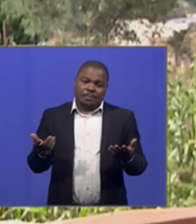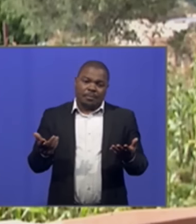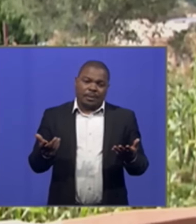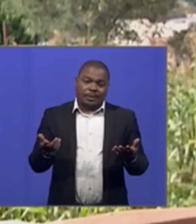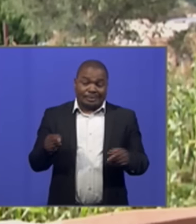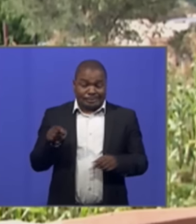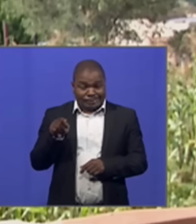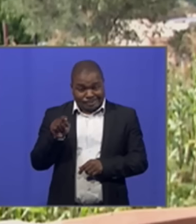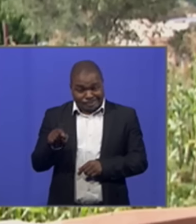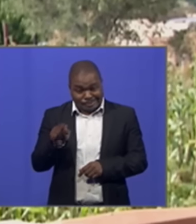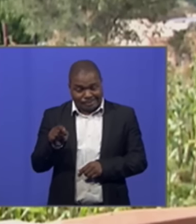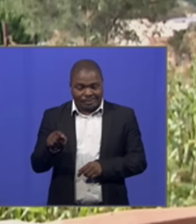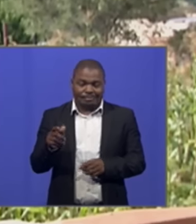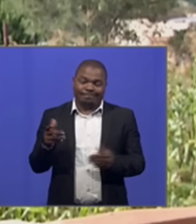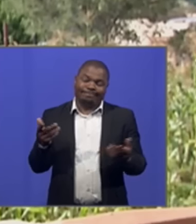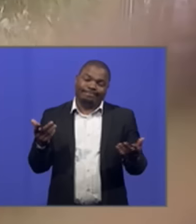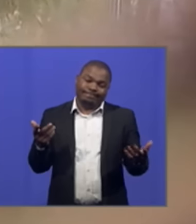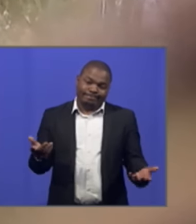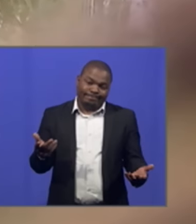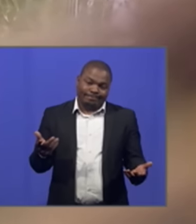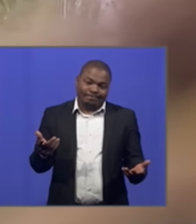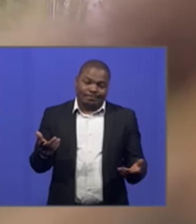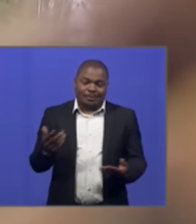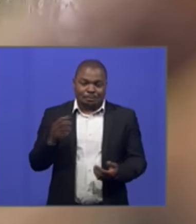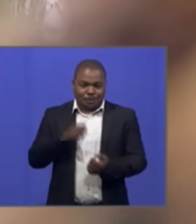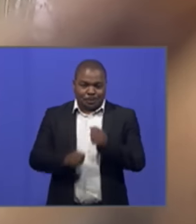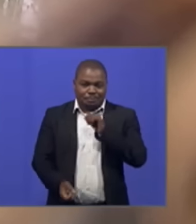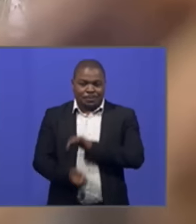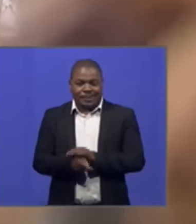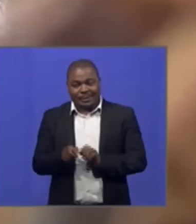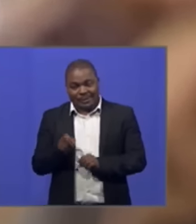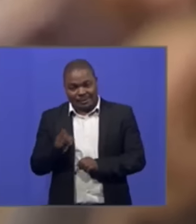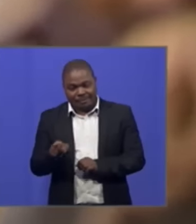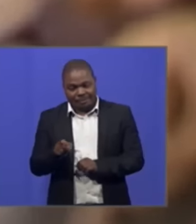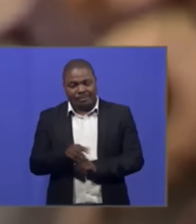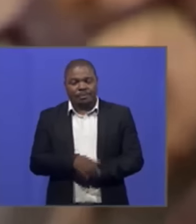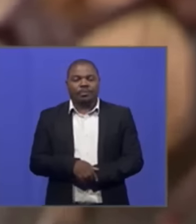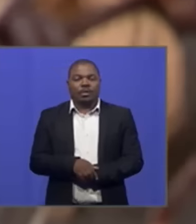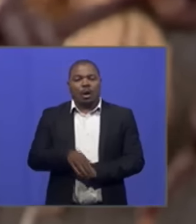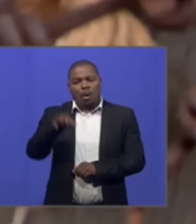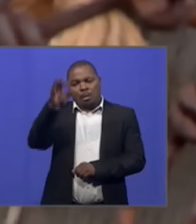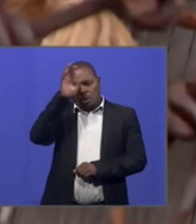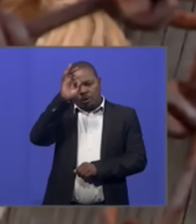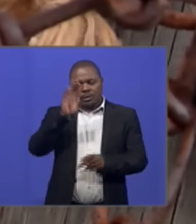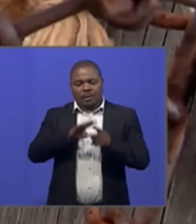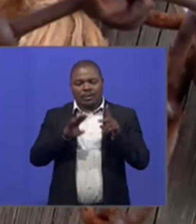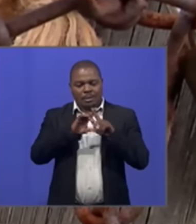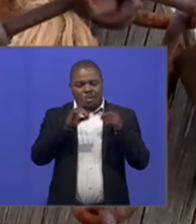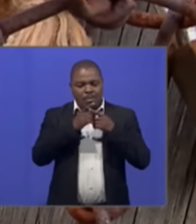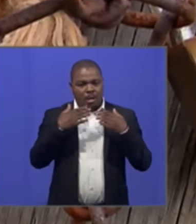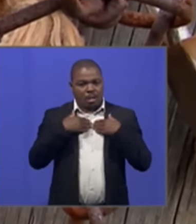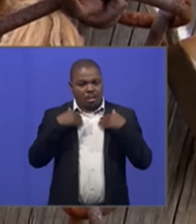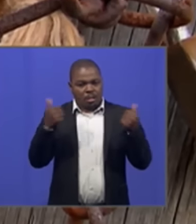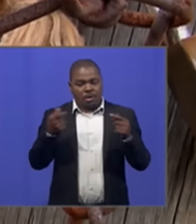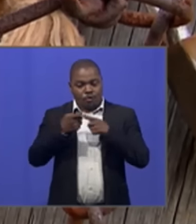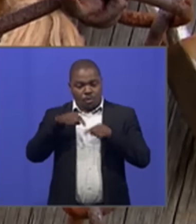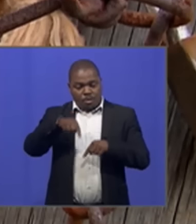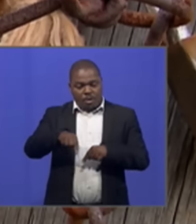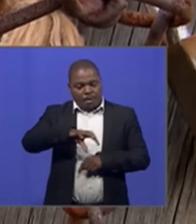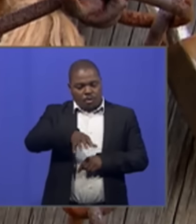ke yona e kare e khositse tse dintsi. Mapodisi le lefapha la pholo profenseng